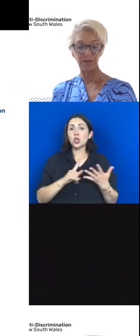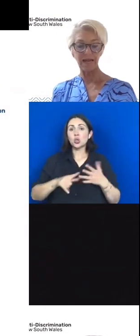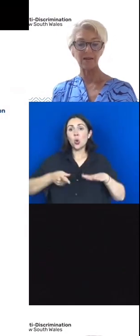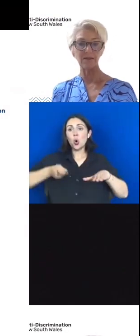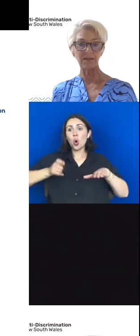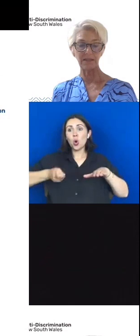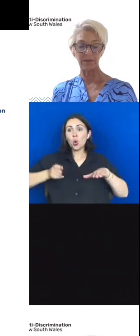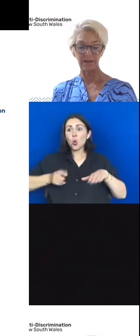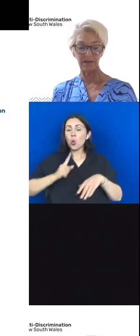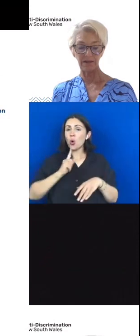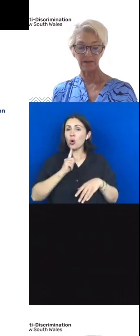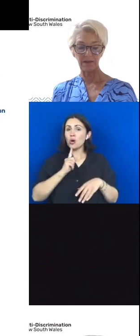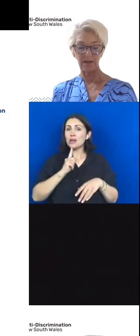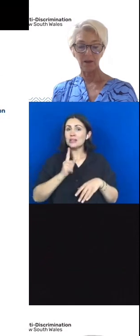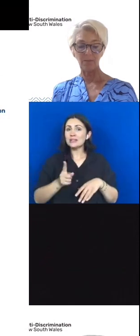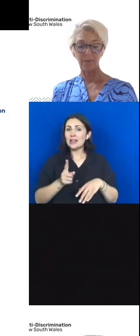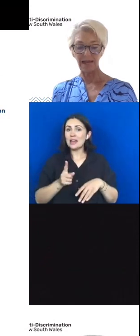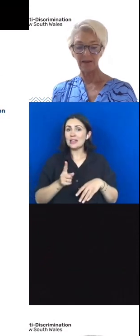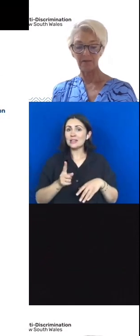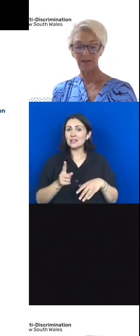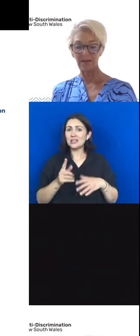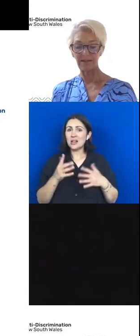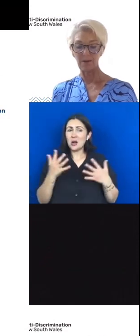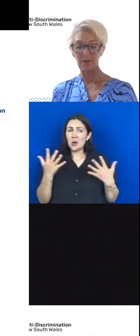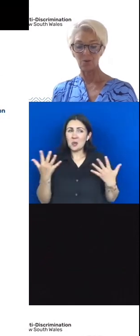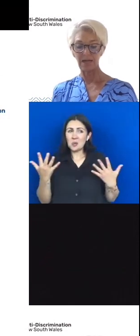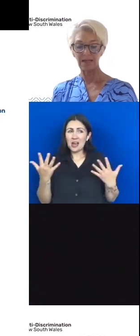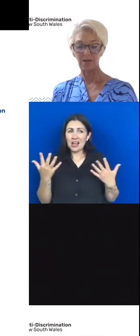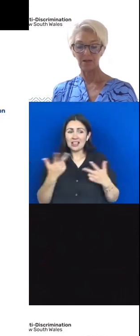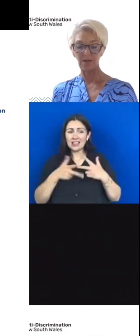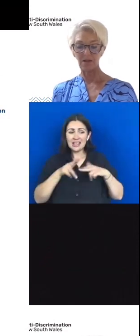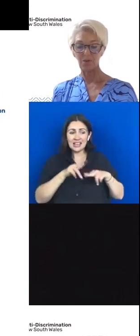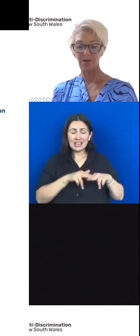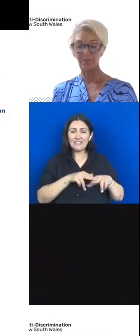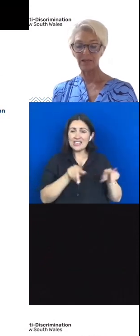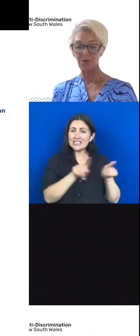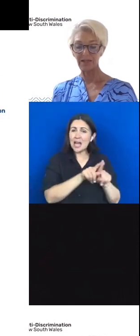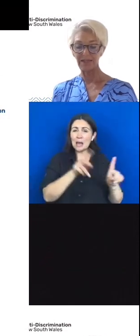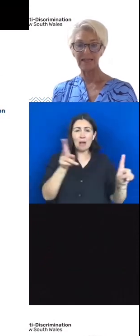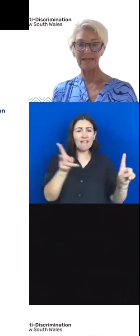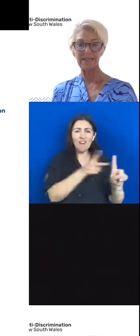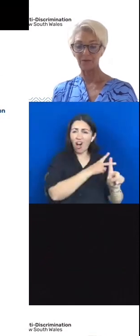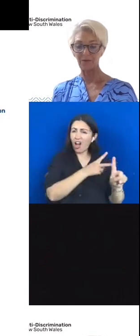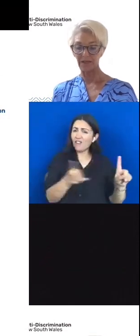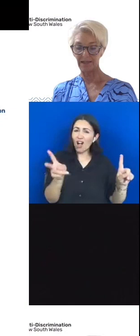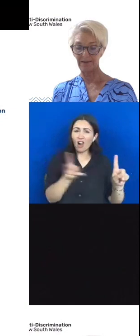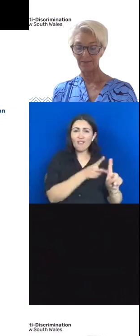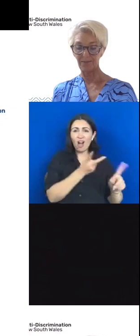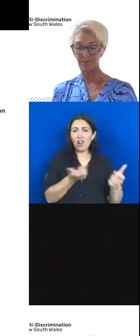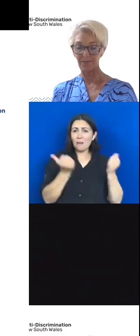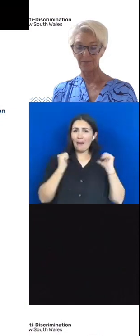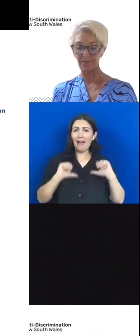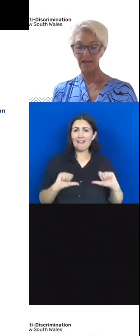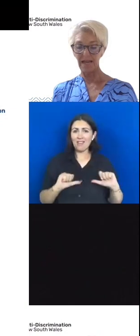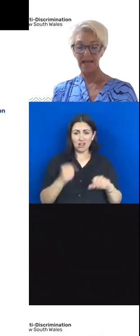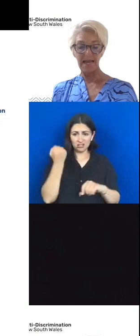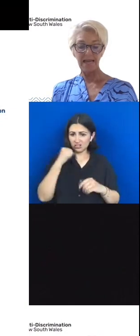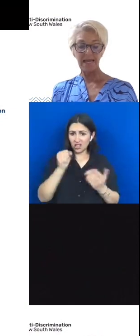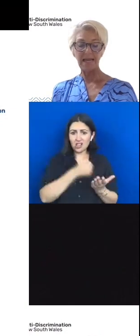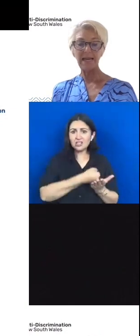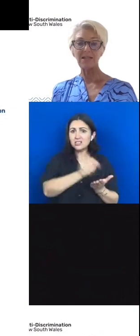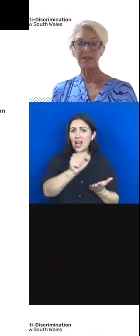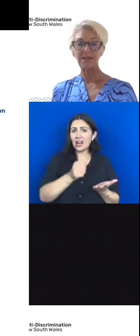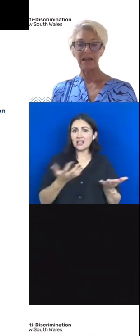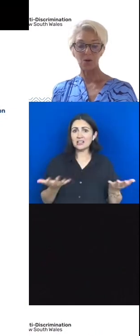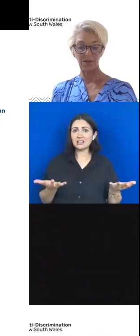student without the disability behaving in the same way would have been treated any differently.